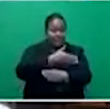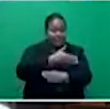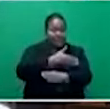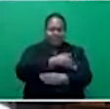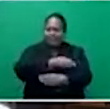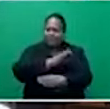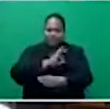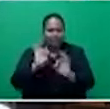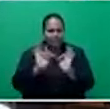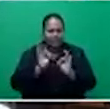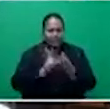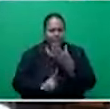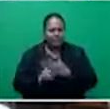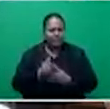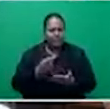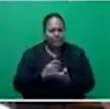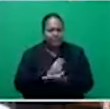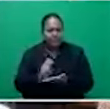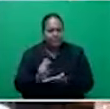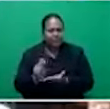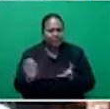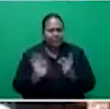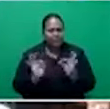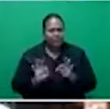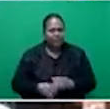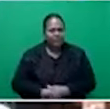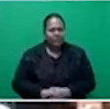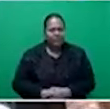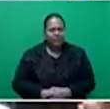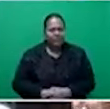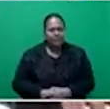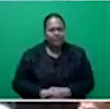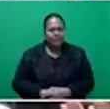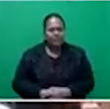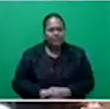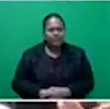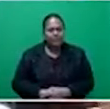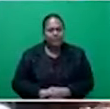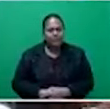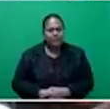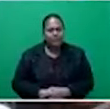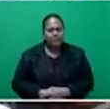Mr. Speaker, sir. Mr. Speaker, sir. Mr. Speaker, sir.